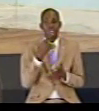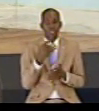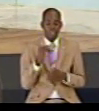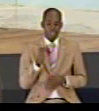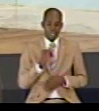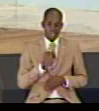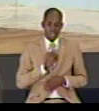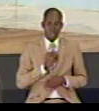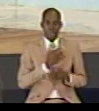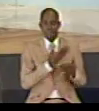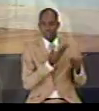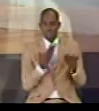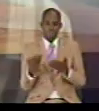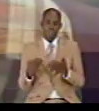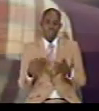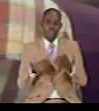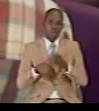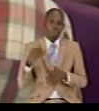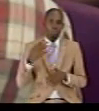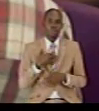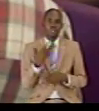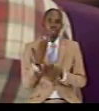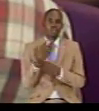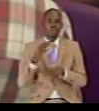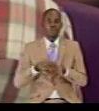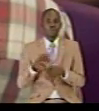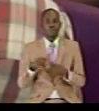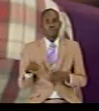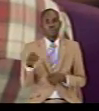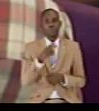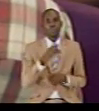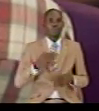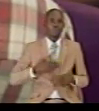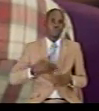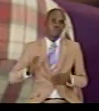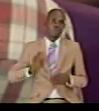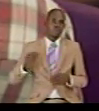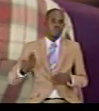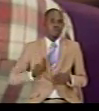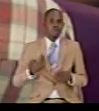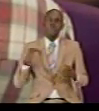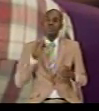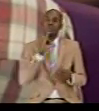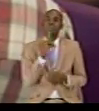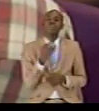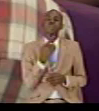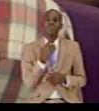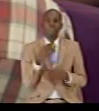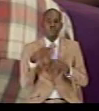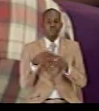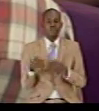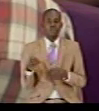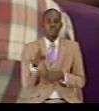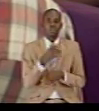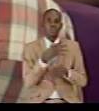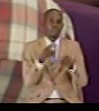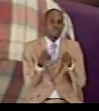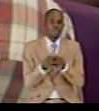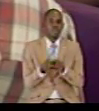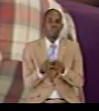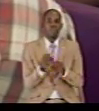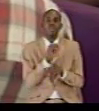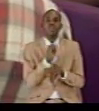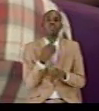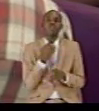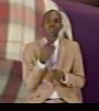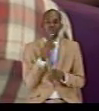my hands unto thee. My soul is thirsty after thee, as a